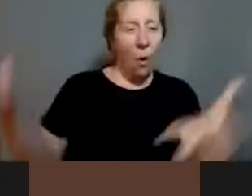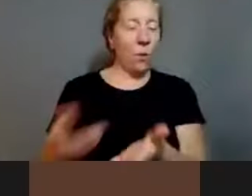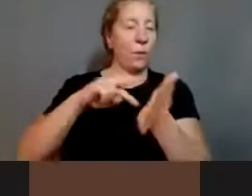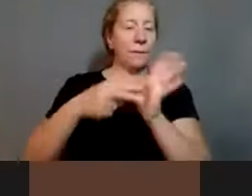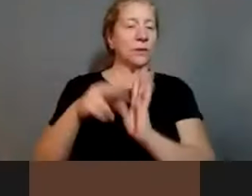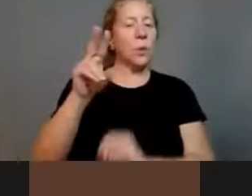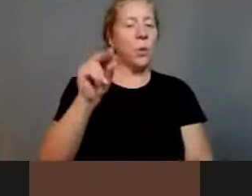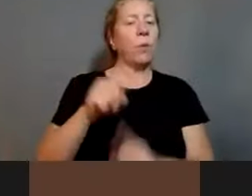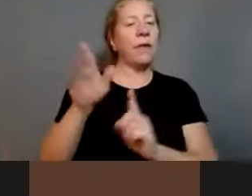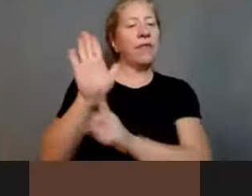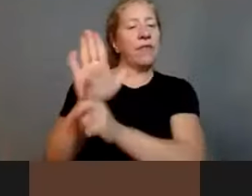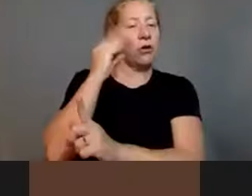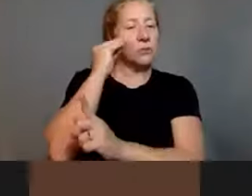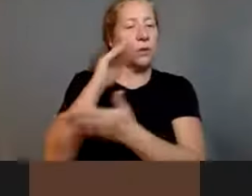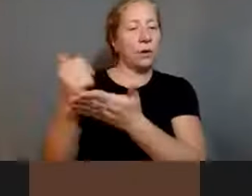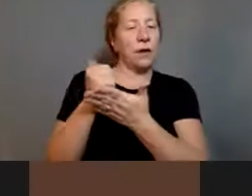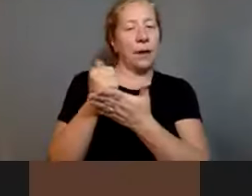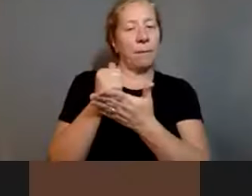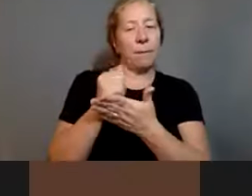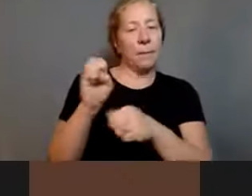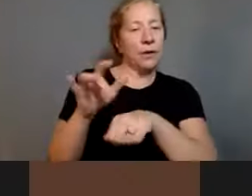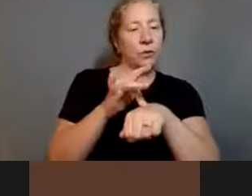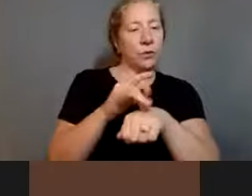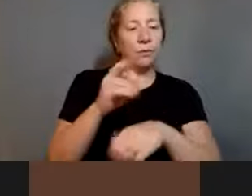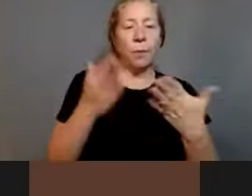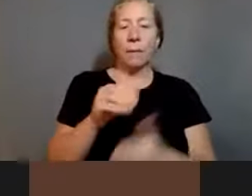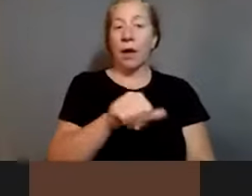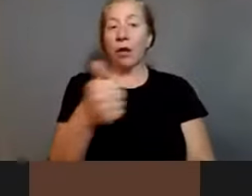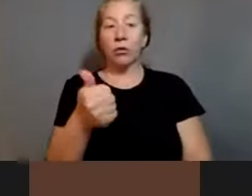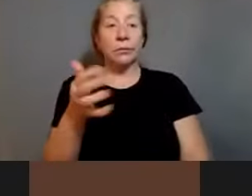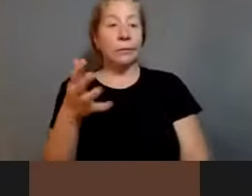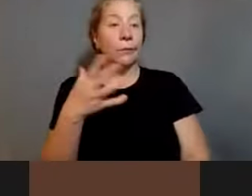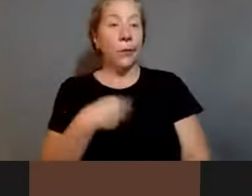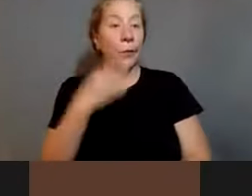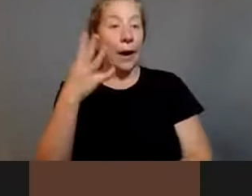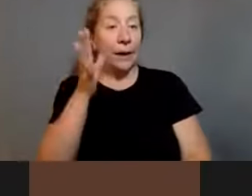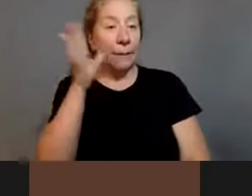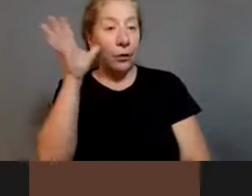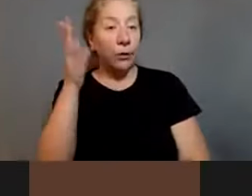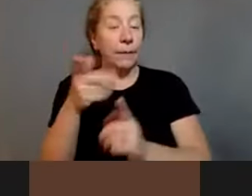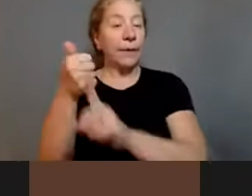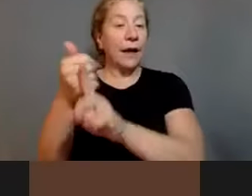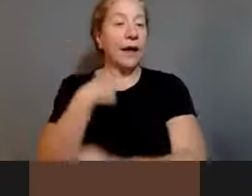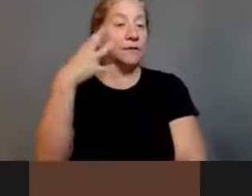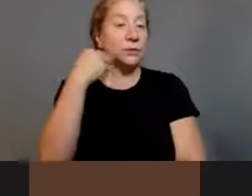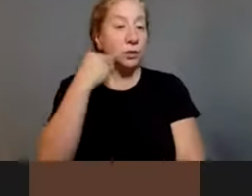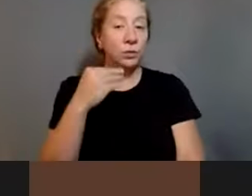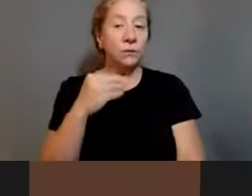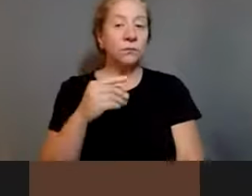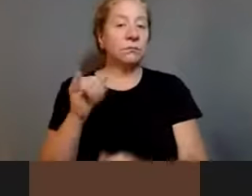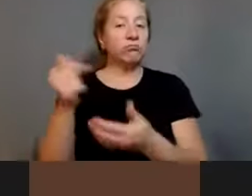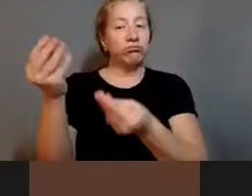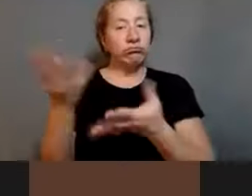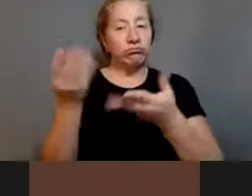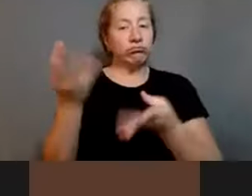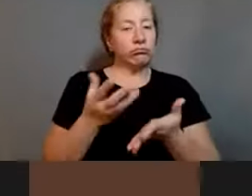Latinx, but they could be a resource, or even another white parent, or they may have experiences, lived experiences that